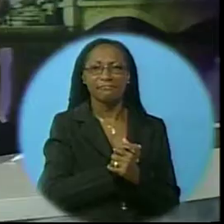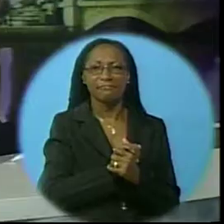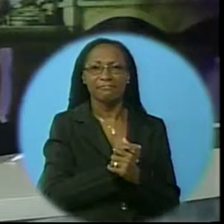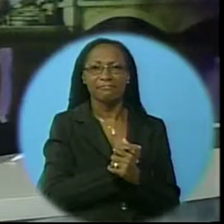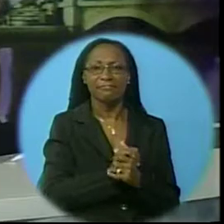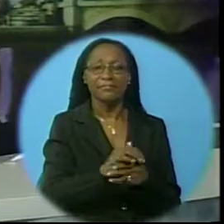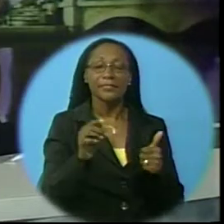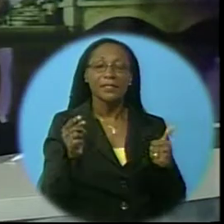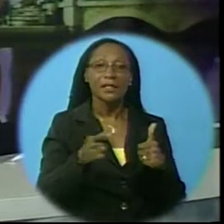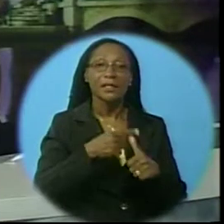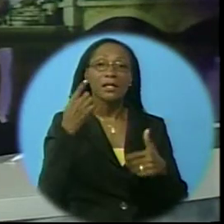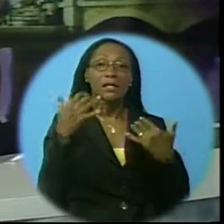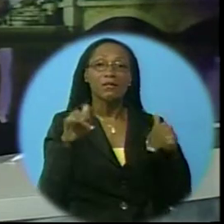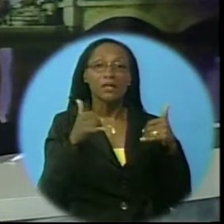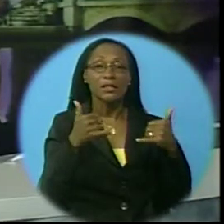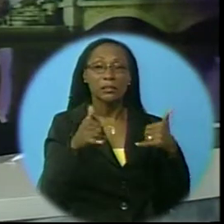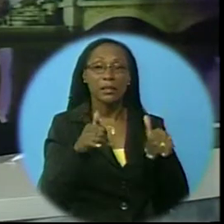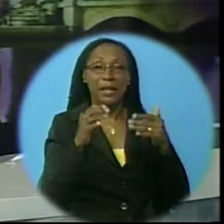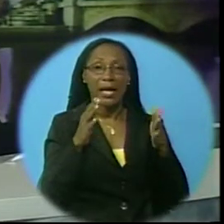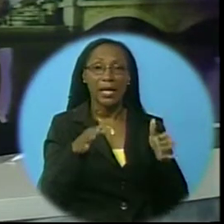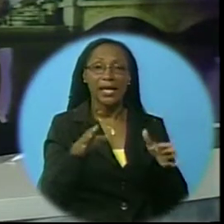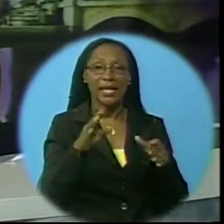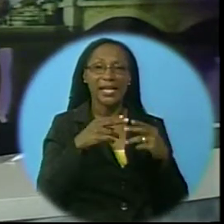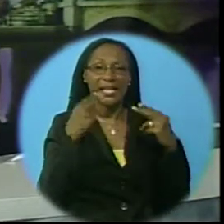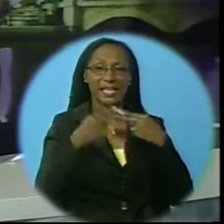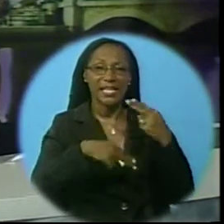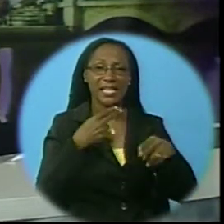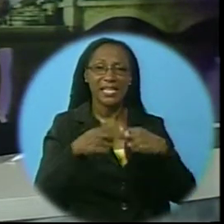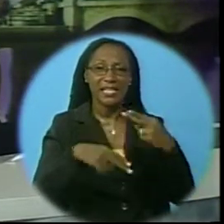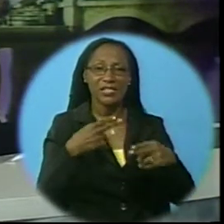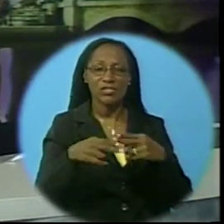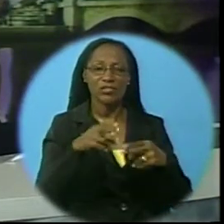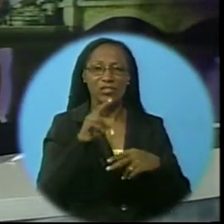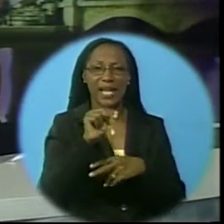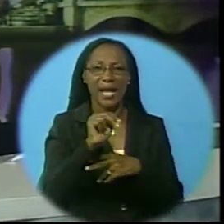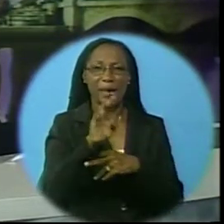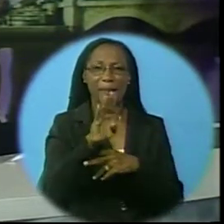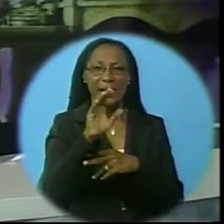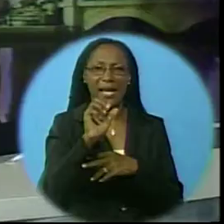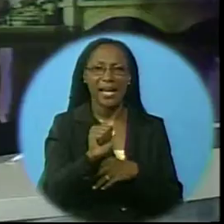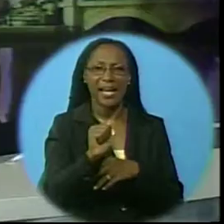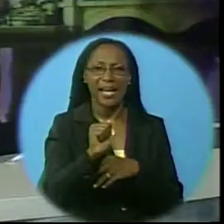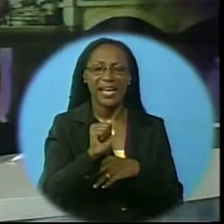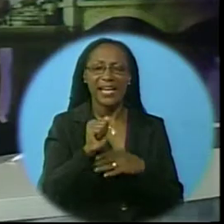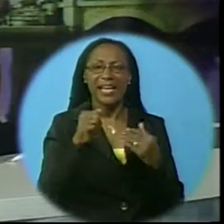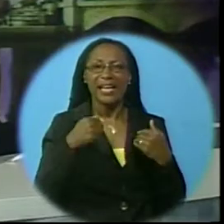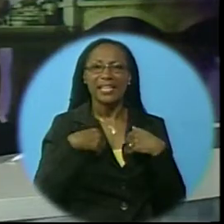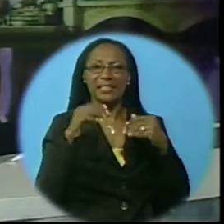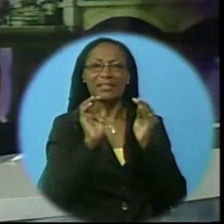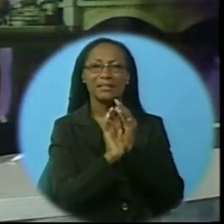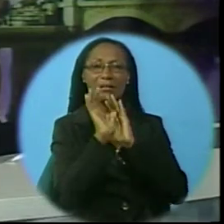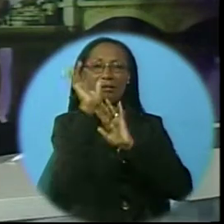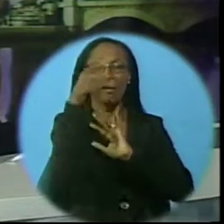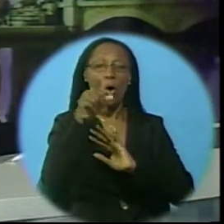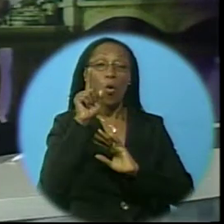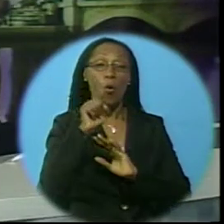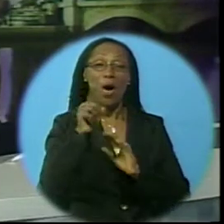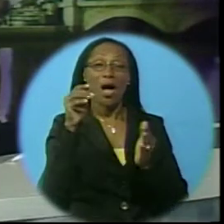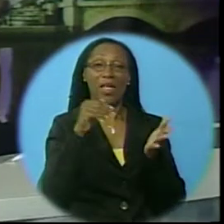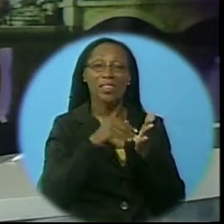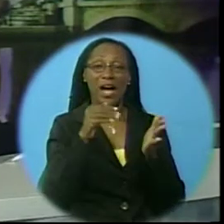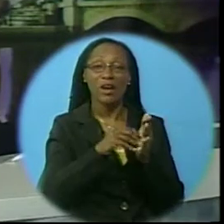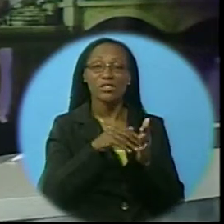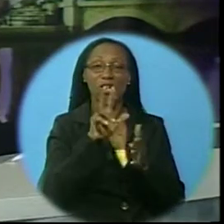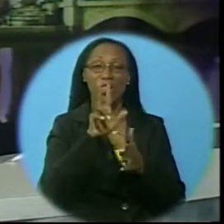The first player in the history of the NBA to hit 1,000 three-pointers is currently in Barbados as part of the